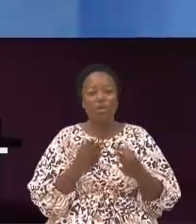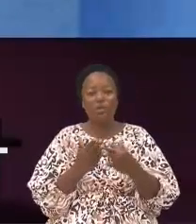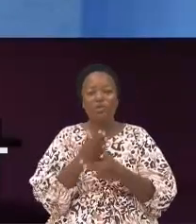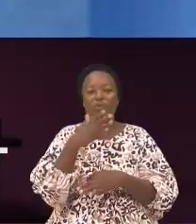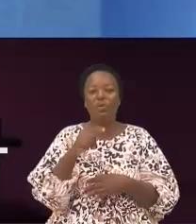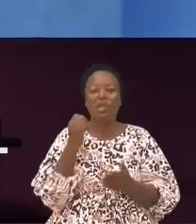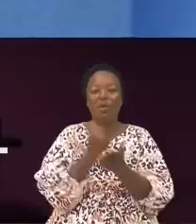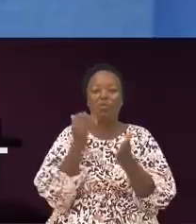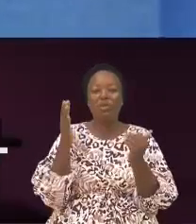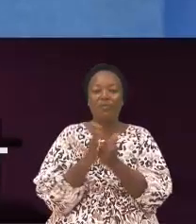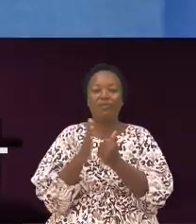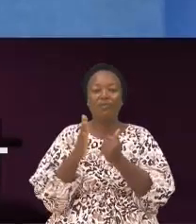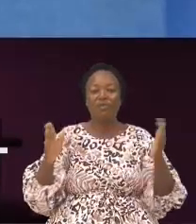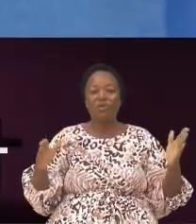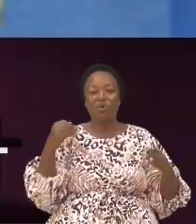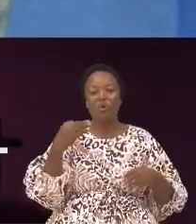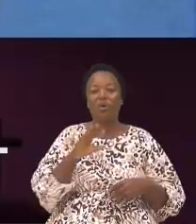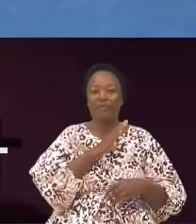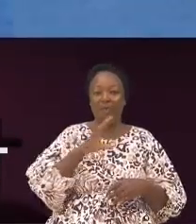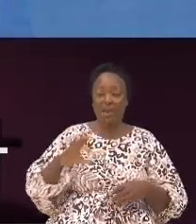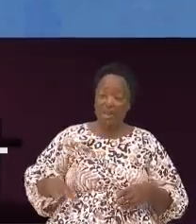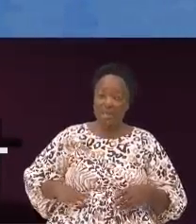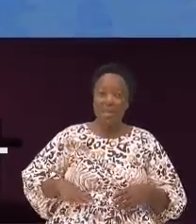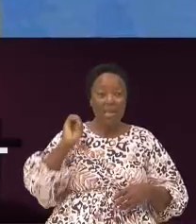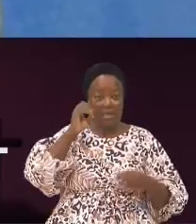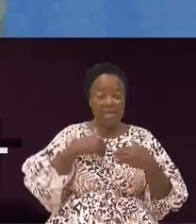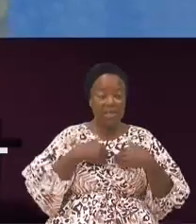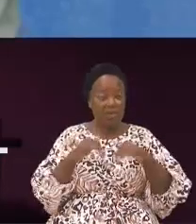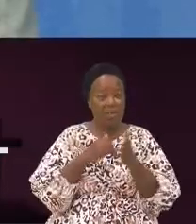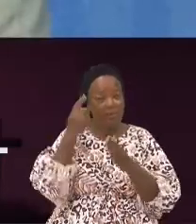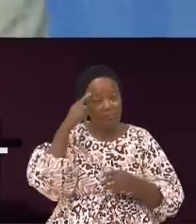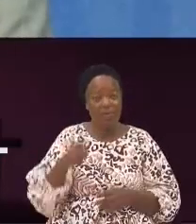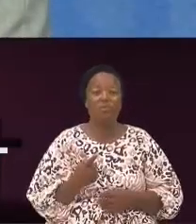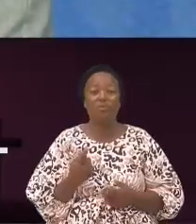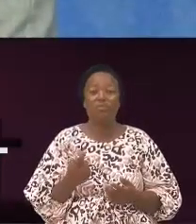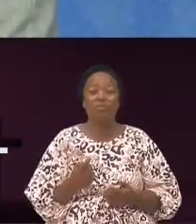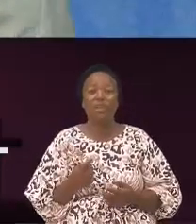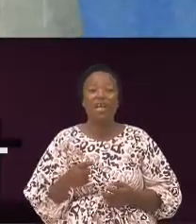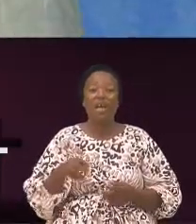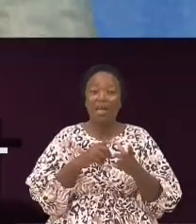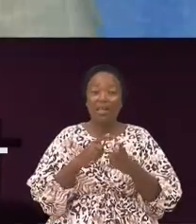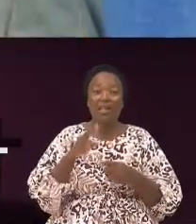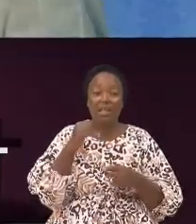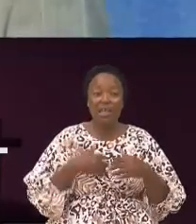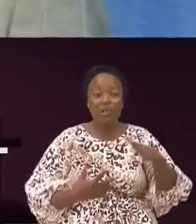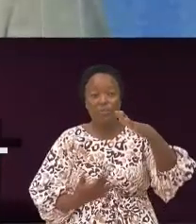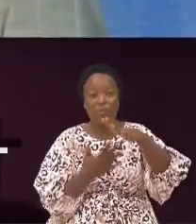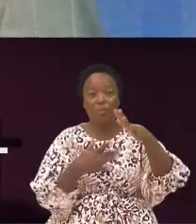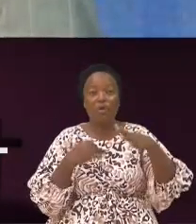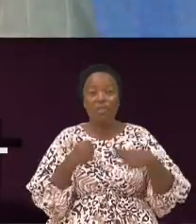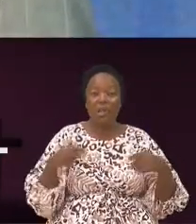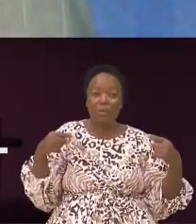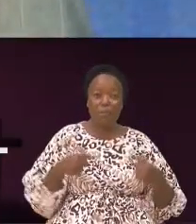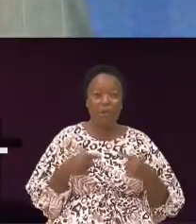from all causes through the crucifixion of Christ. It's done it for you